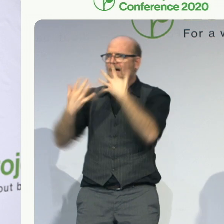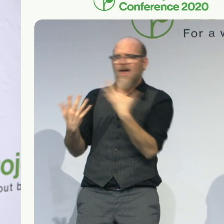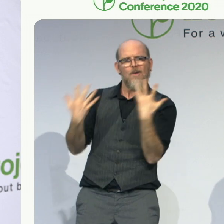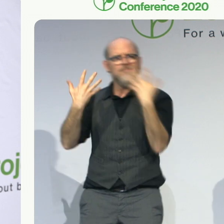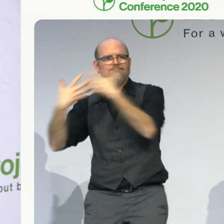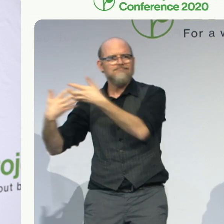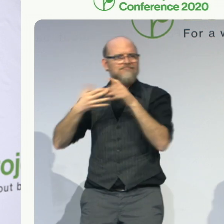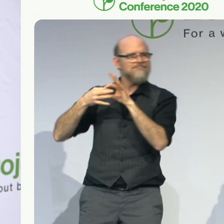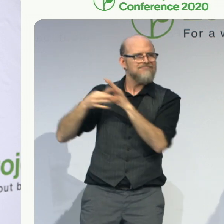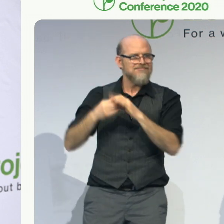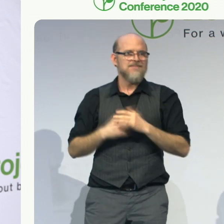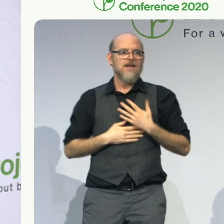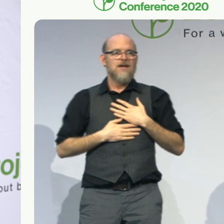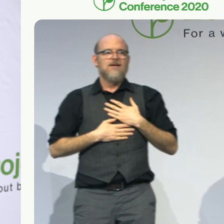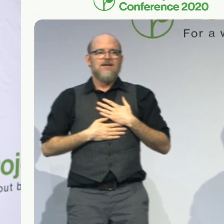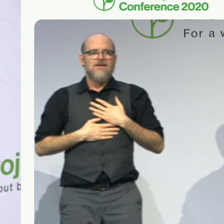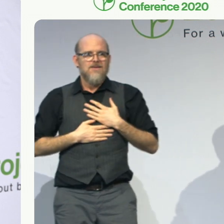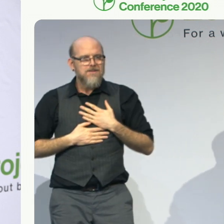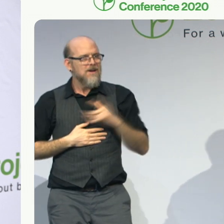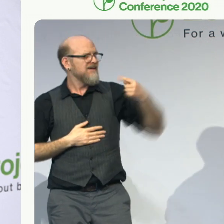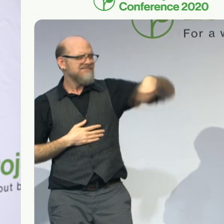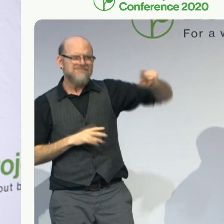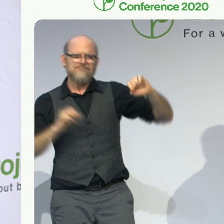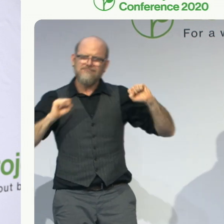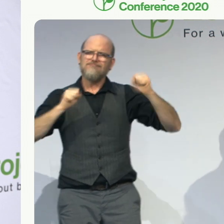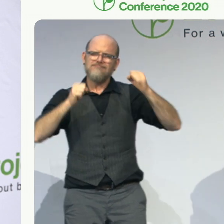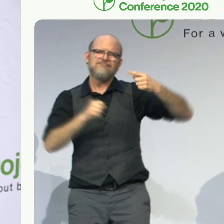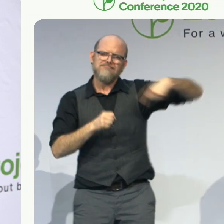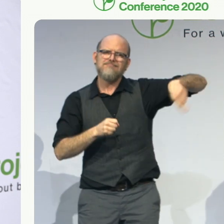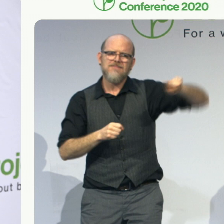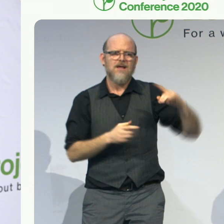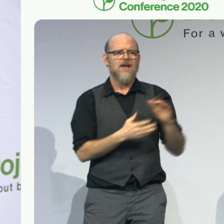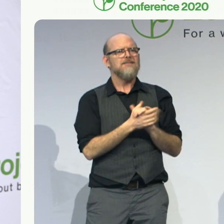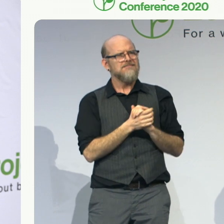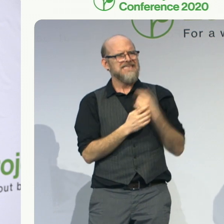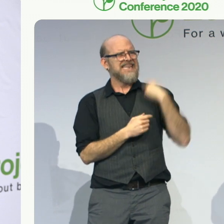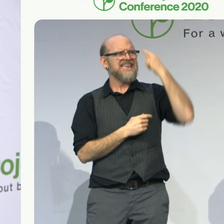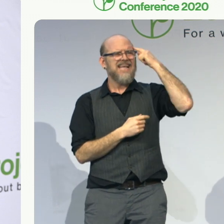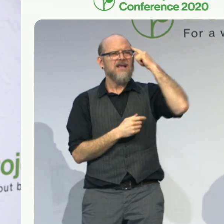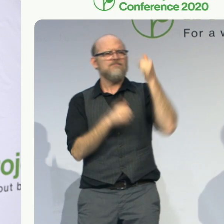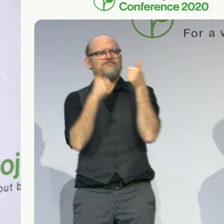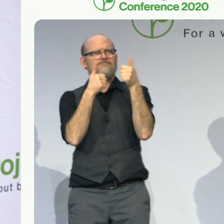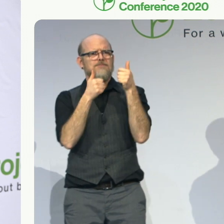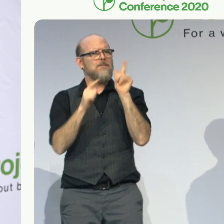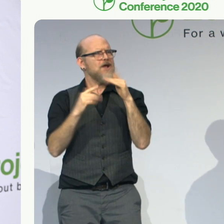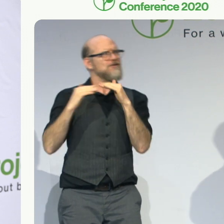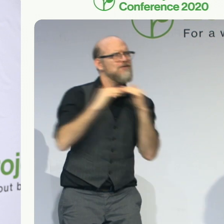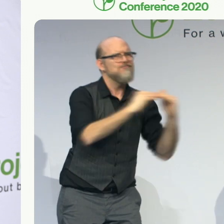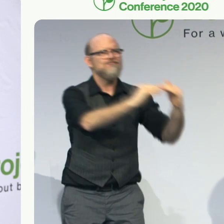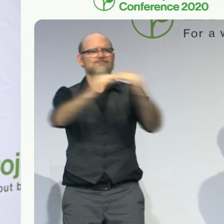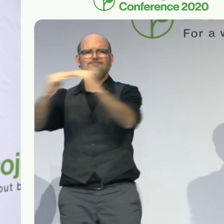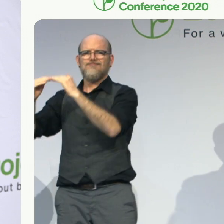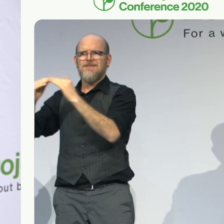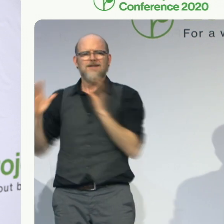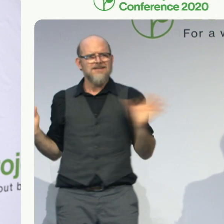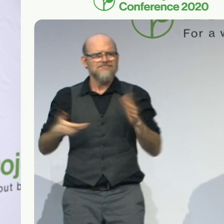of people, group of individuals who believed in heaven's justice on earth, people who came together, united in doing